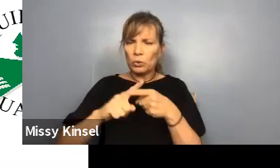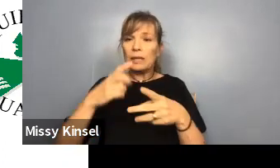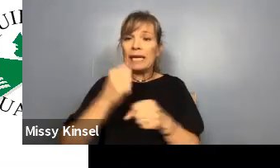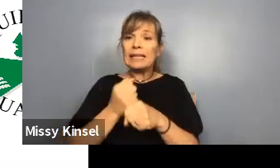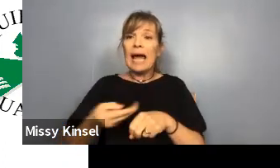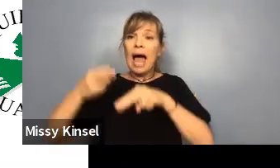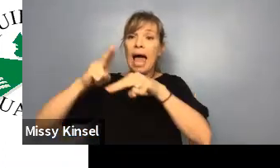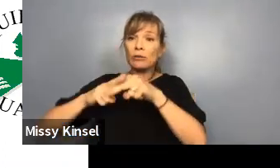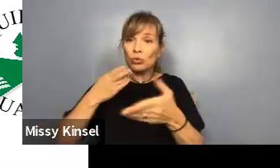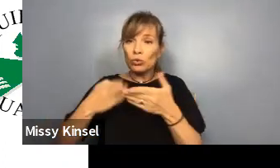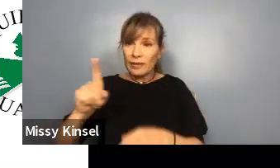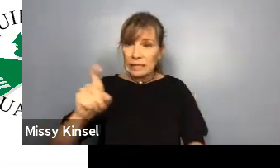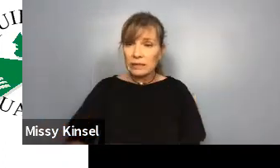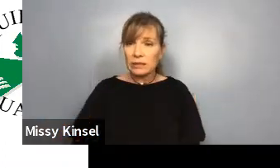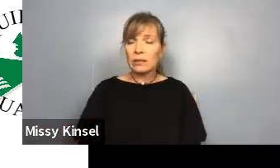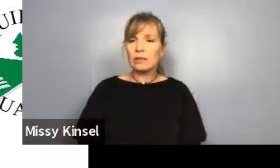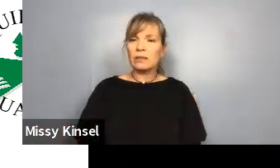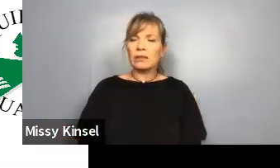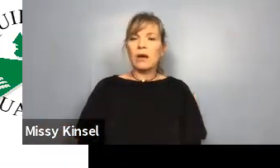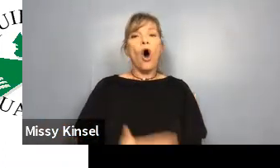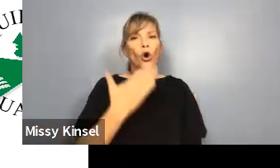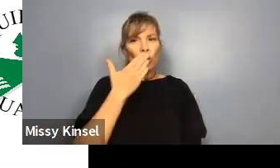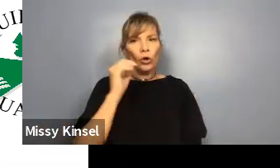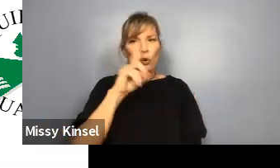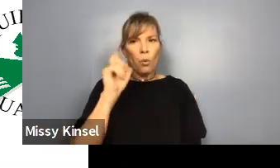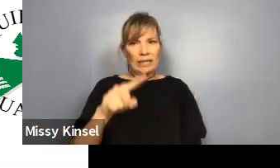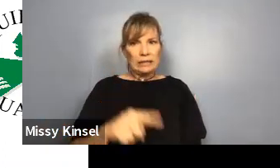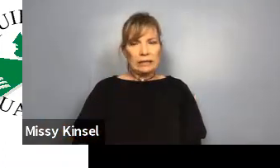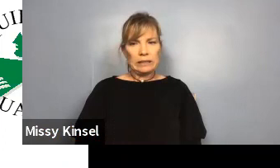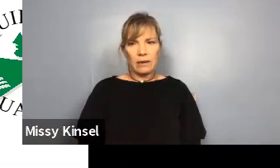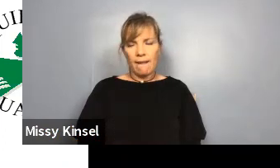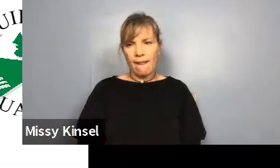extra service? That's a good question.